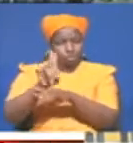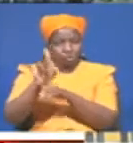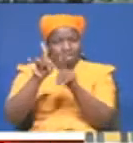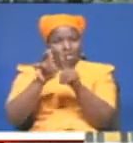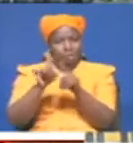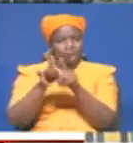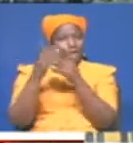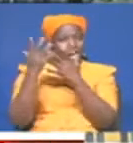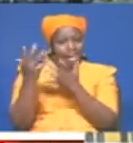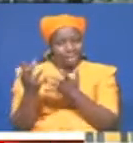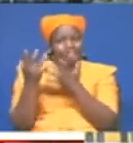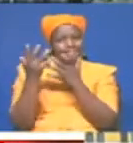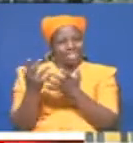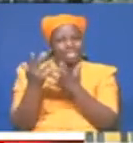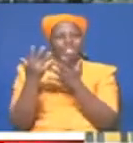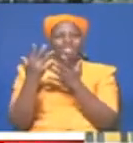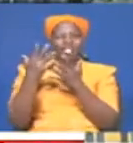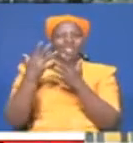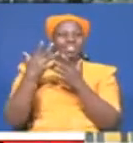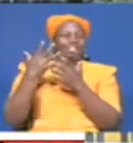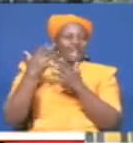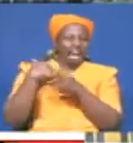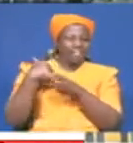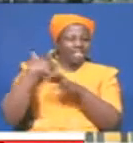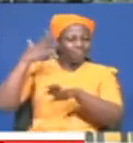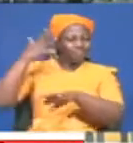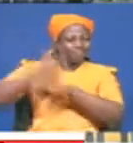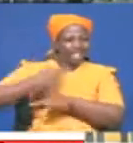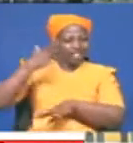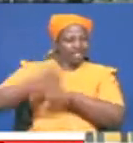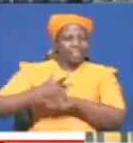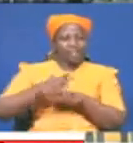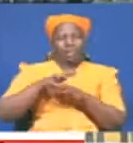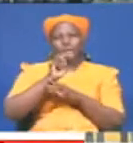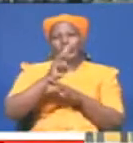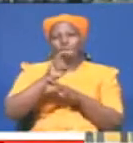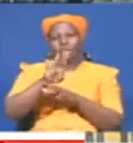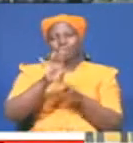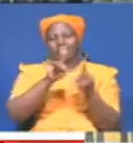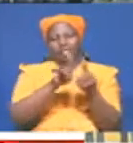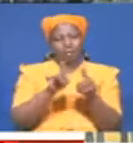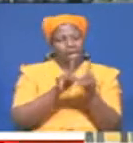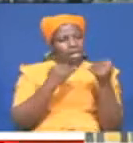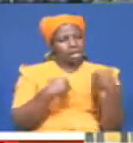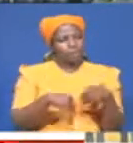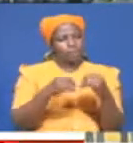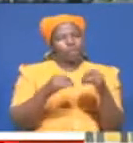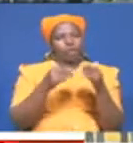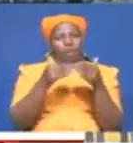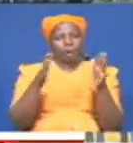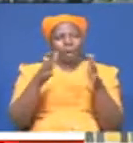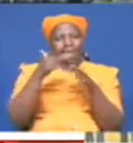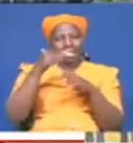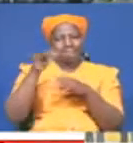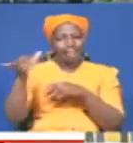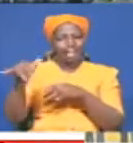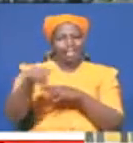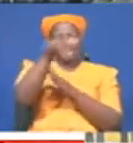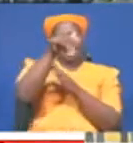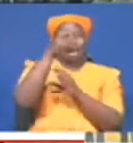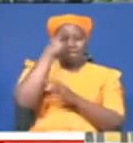presence of fake websites, as well as the full implementation of the open sky policy. I'm Regina Manyara,